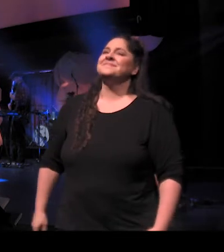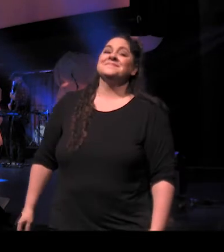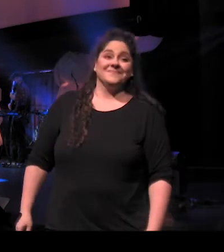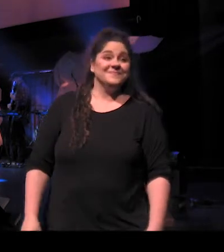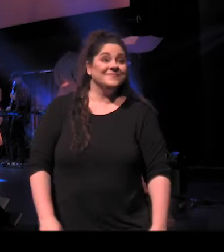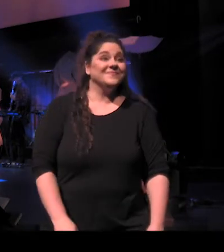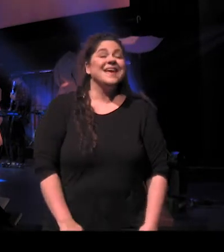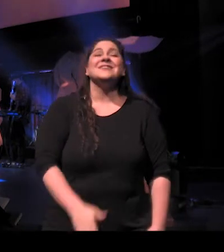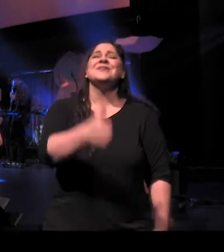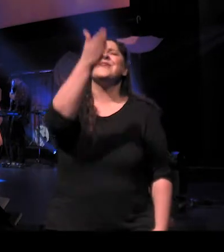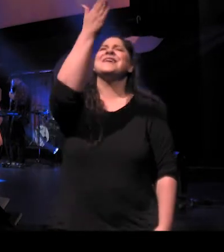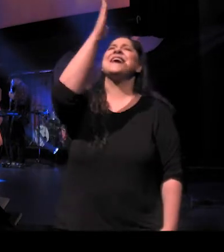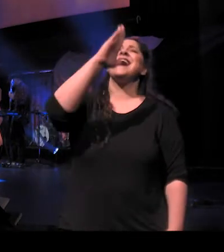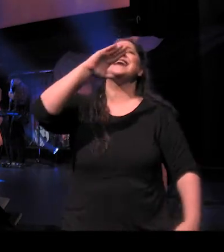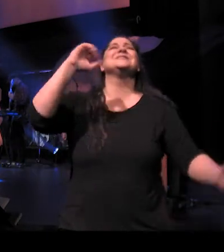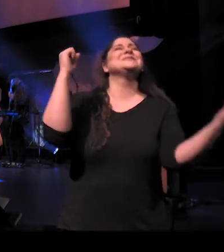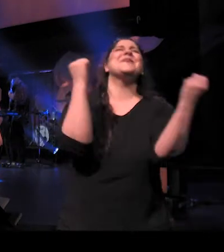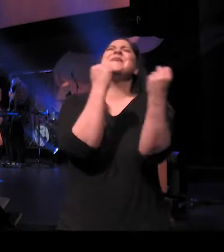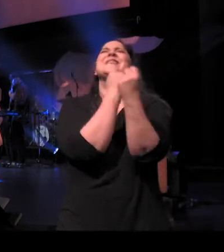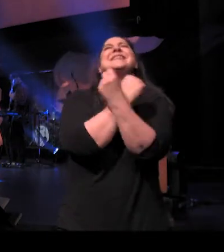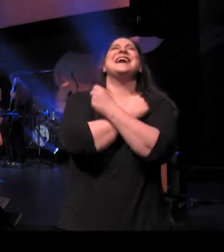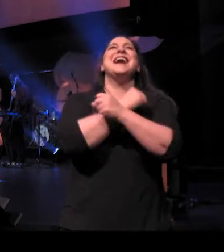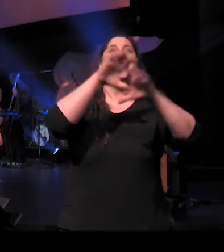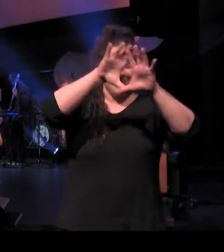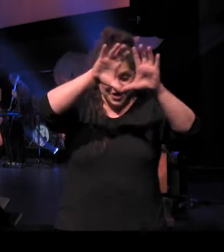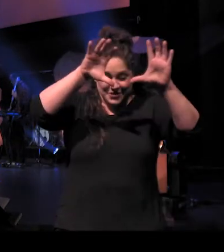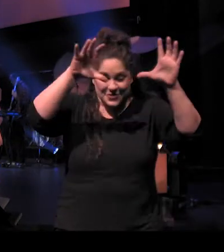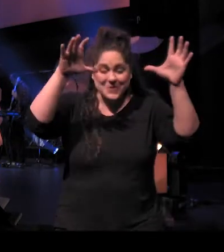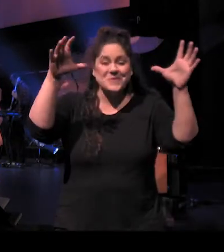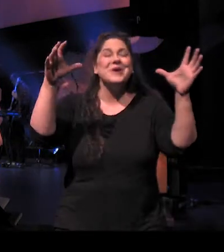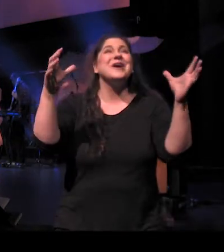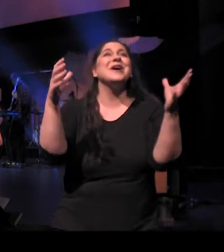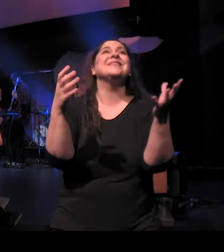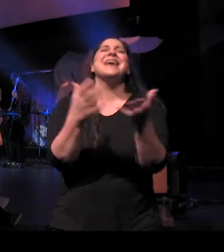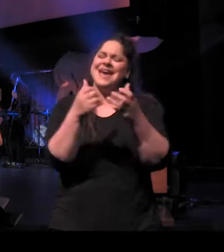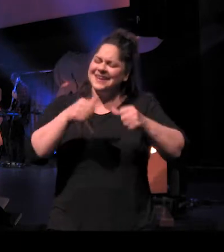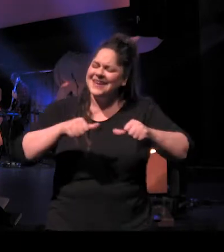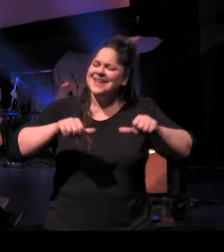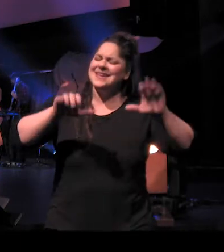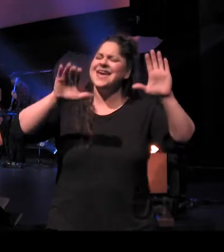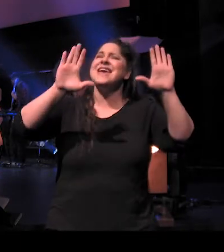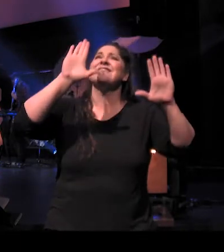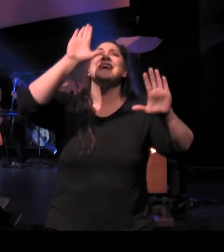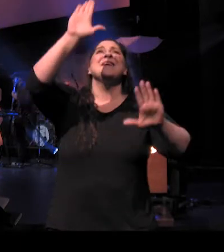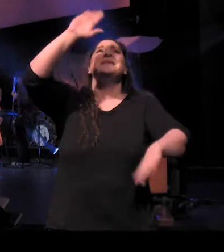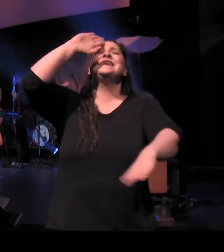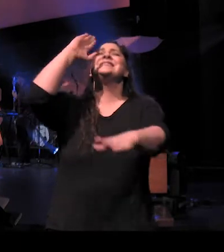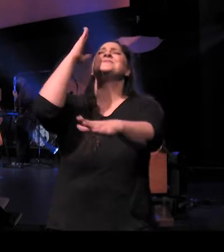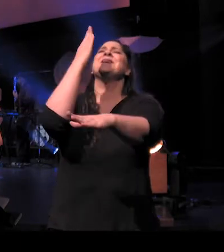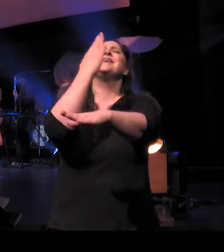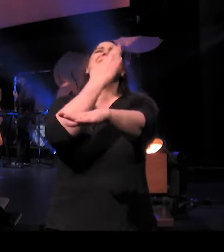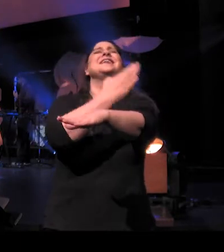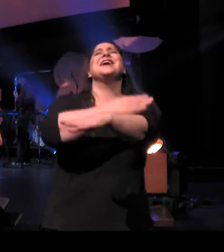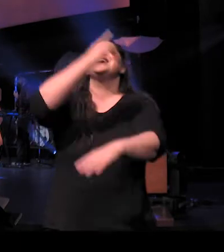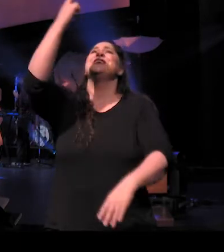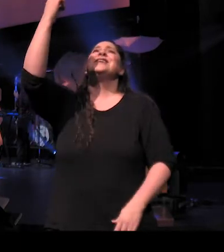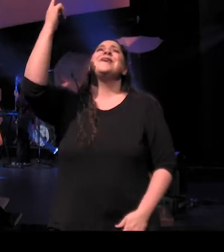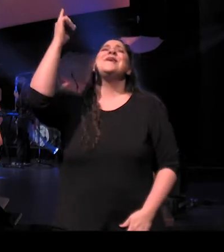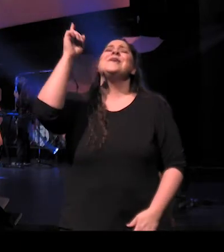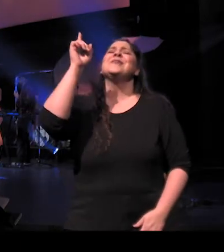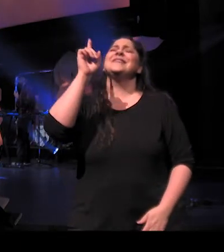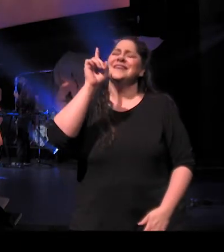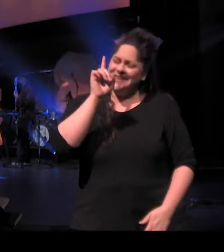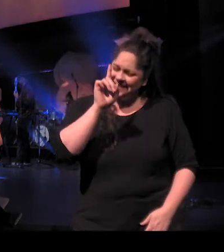Here we go. So God so loved the world that he gave us, his one